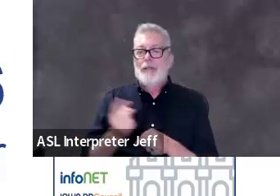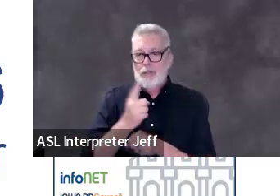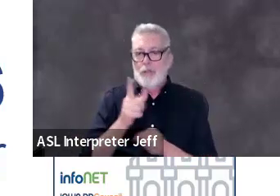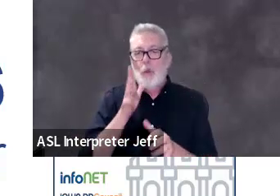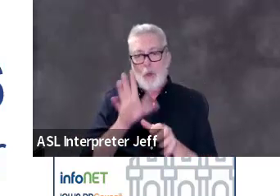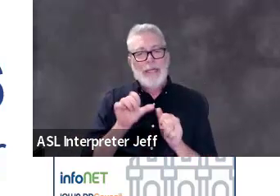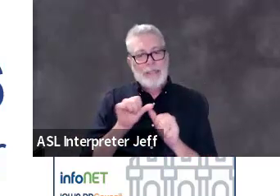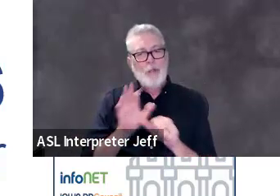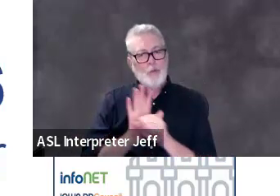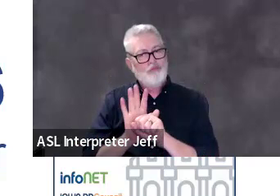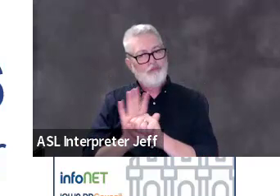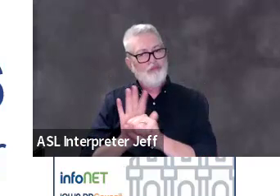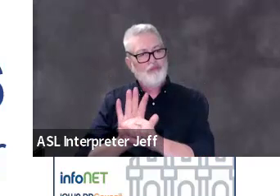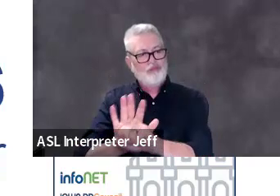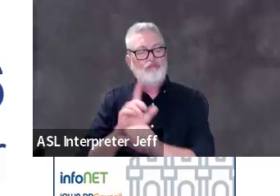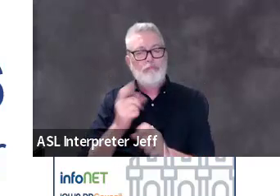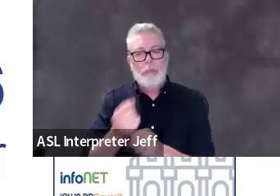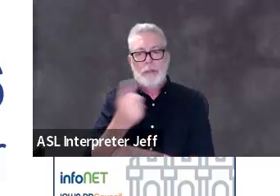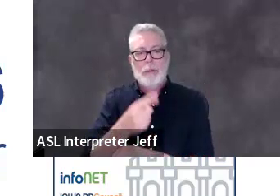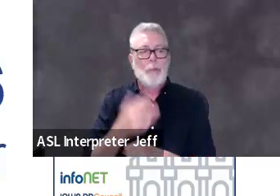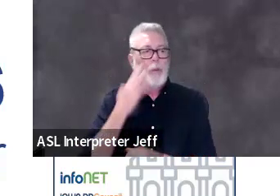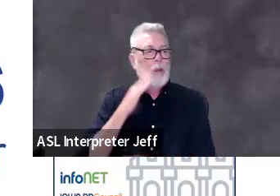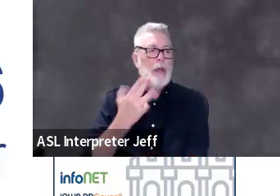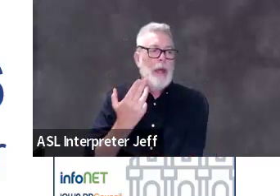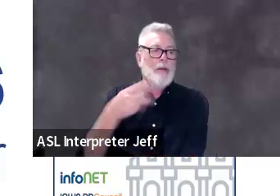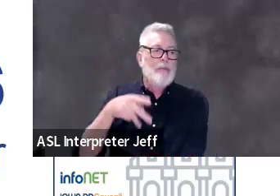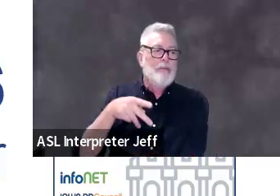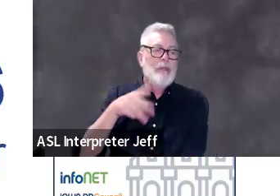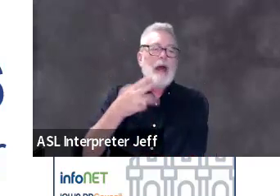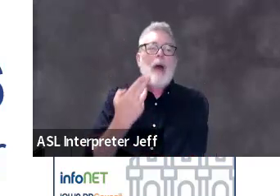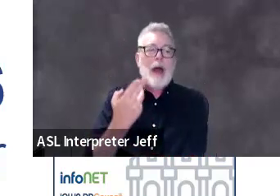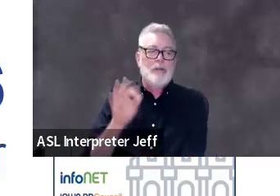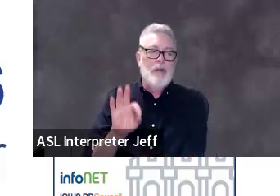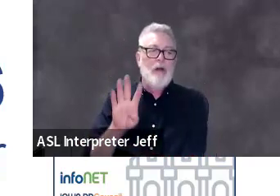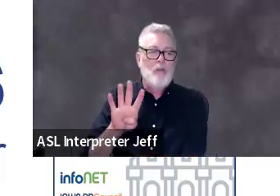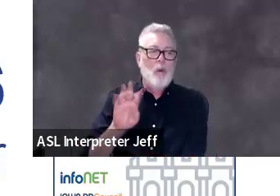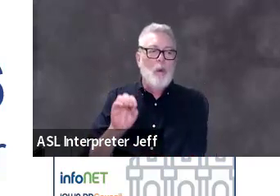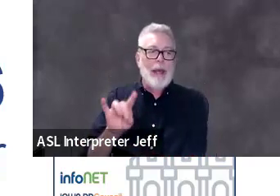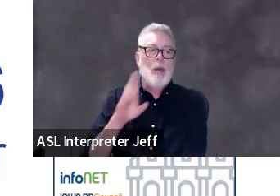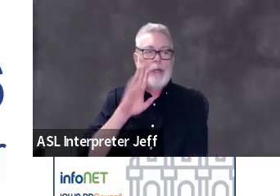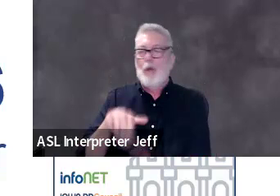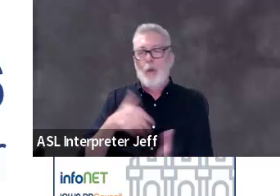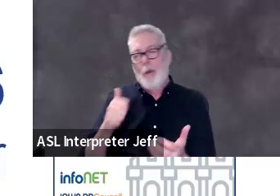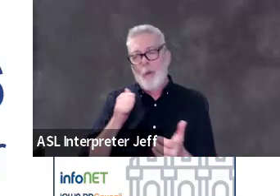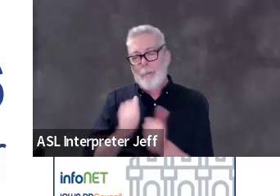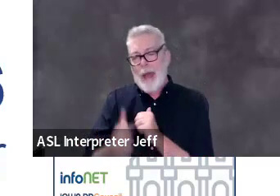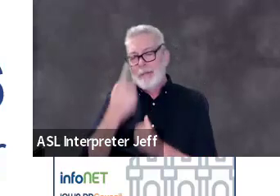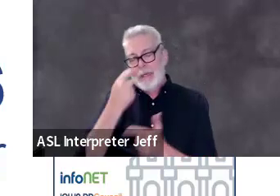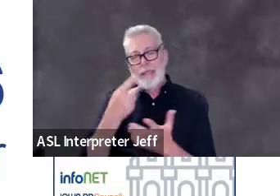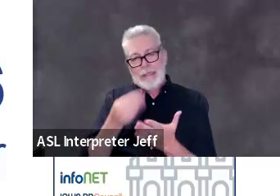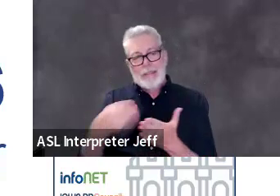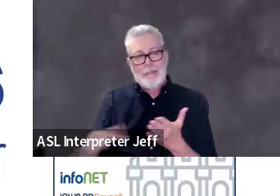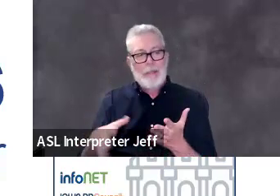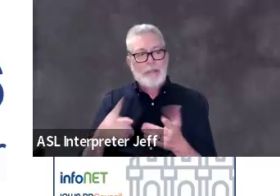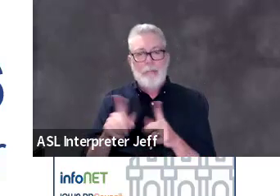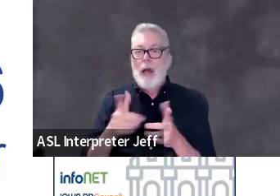them next year. We knew House File 408 wasn't going to pass because it would have cost a lot of money, but it cleared all of the